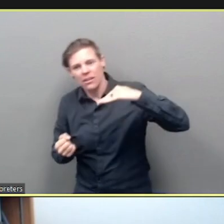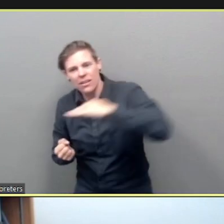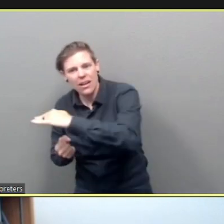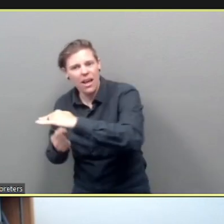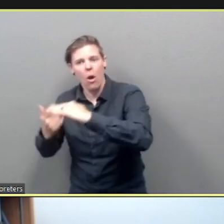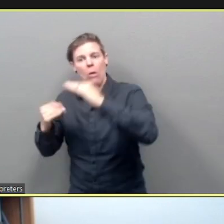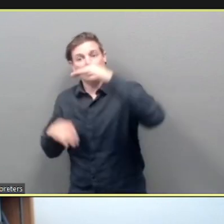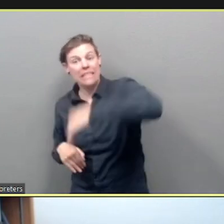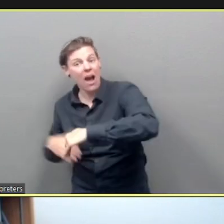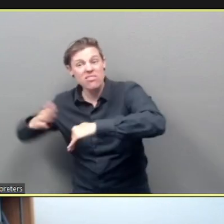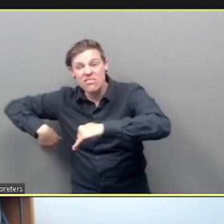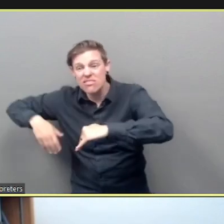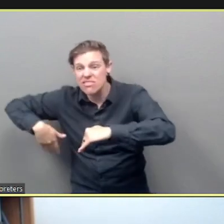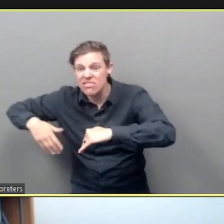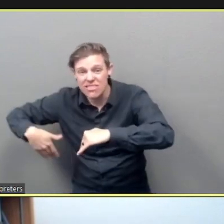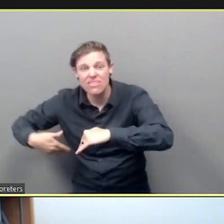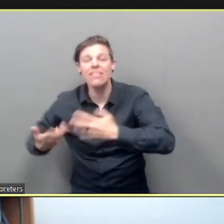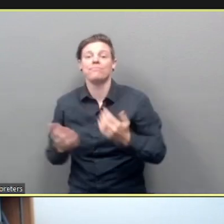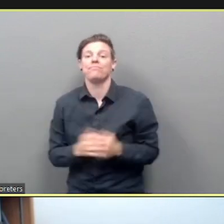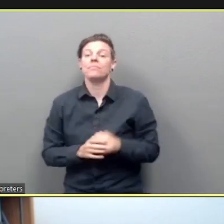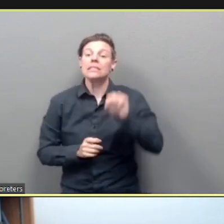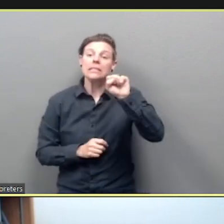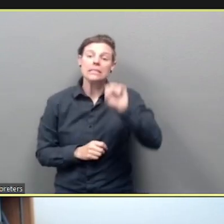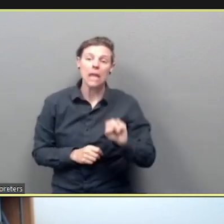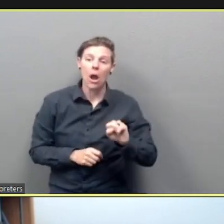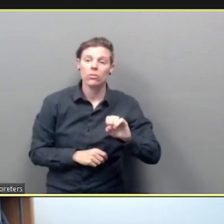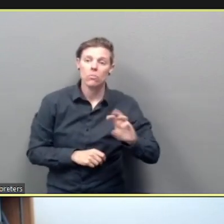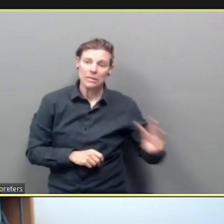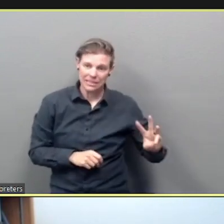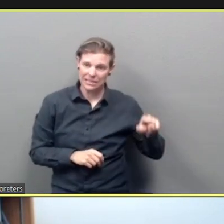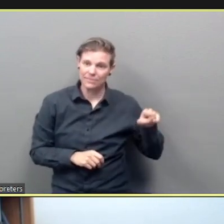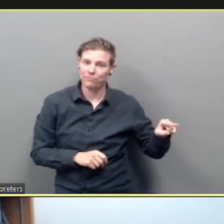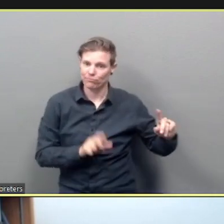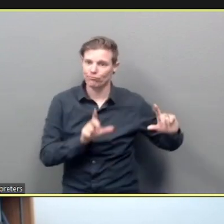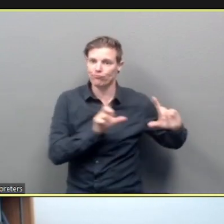And this is the Southwest region, also very